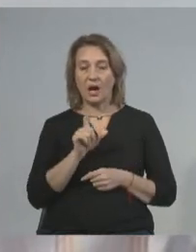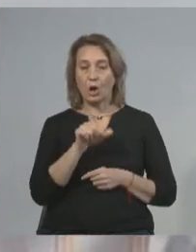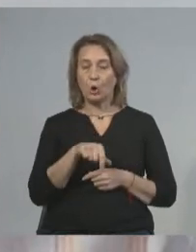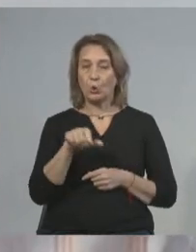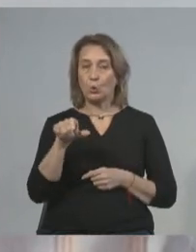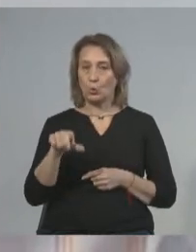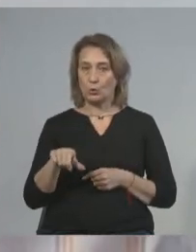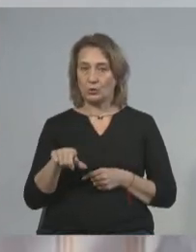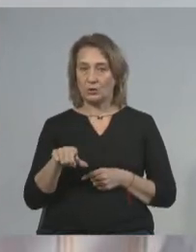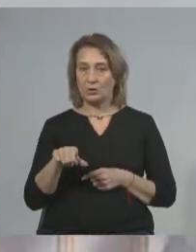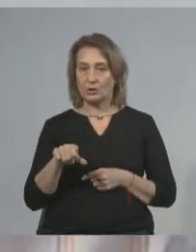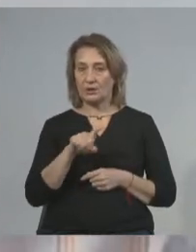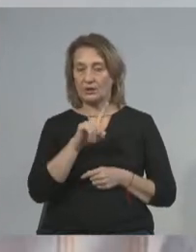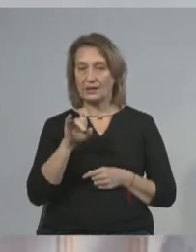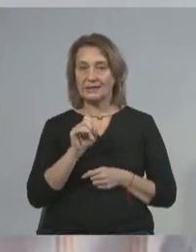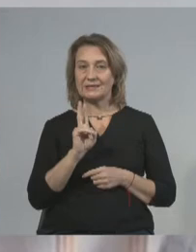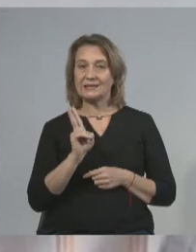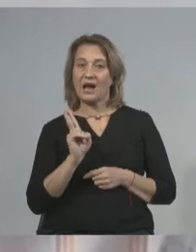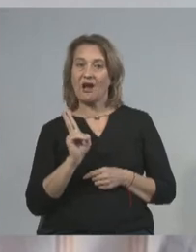people